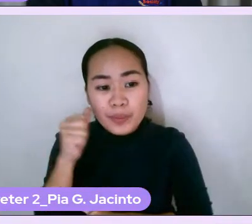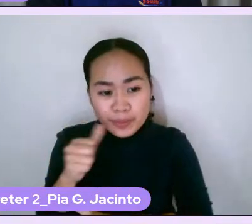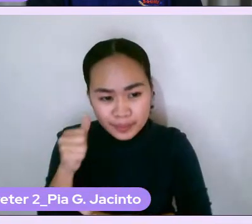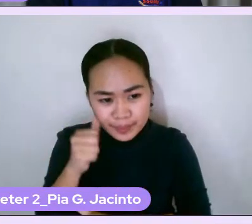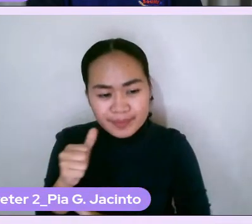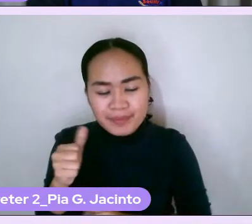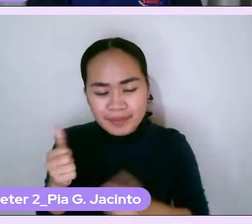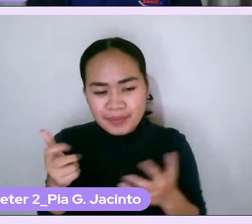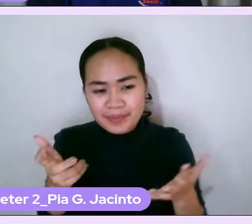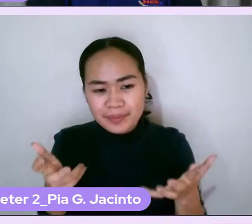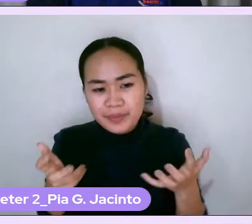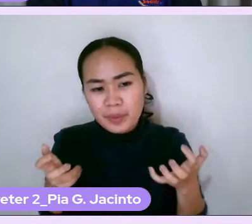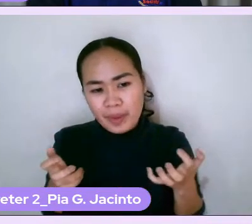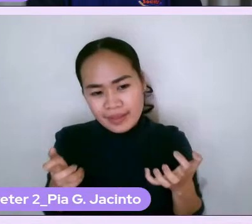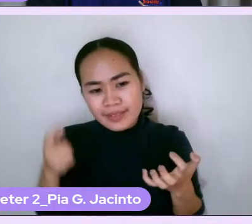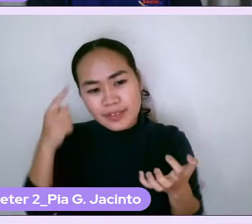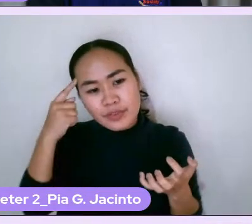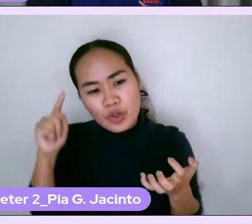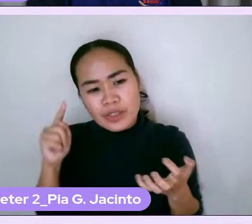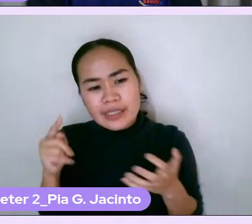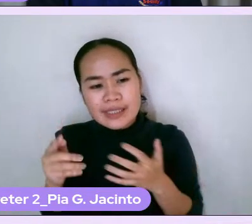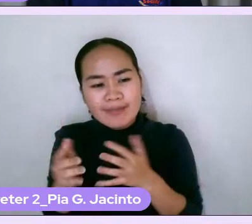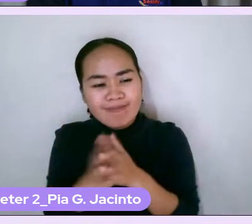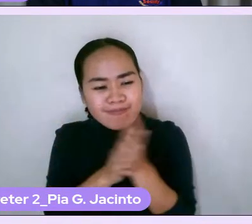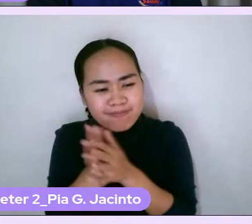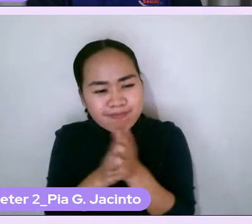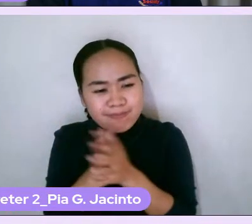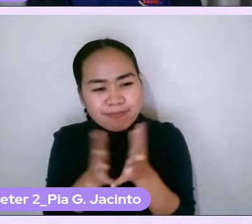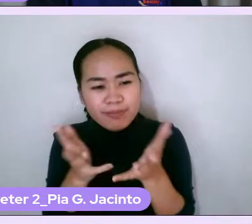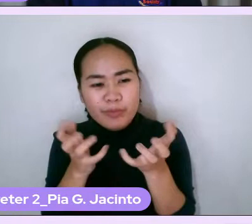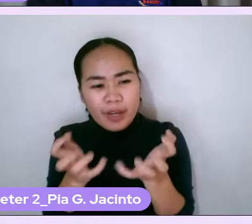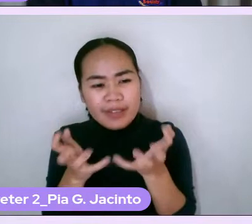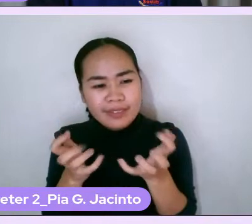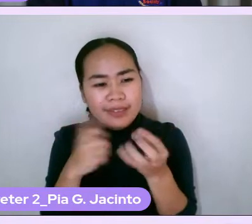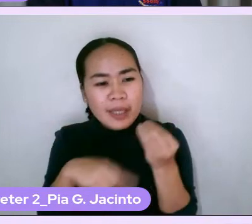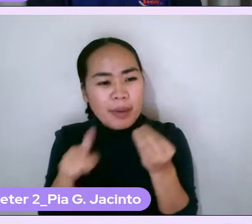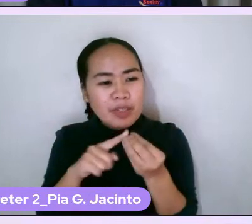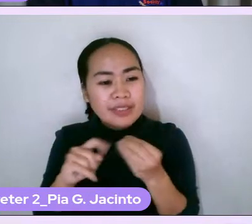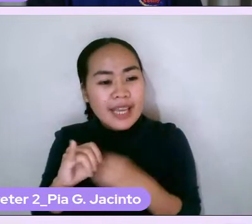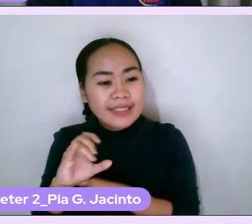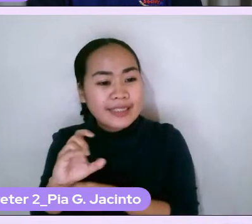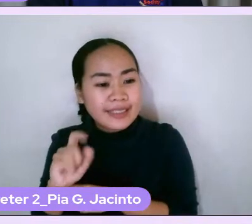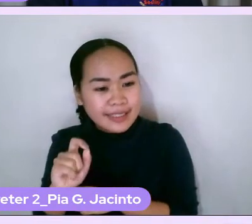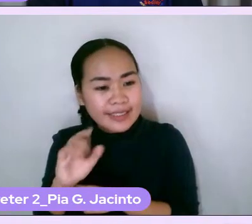na super interested in ICT and space technology initiatives.